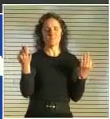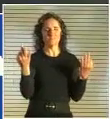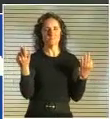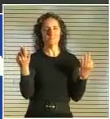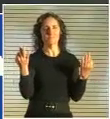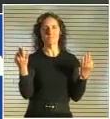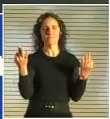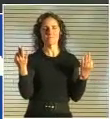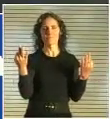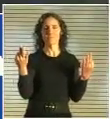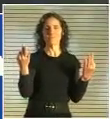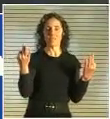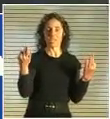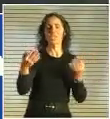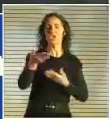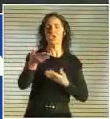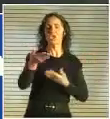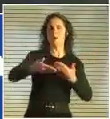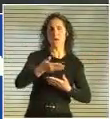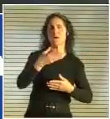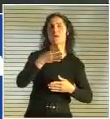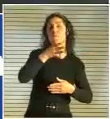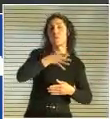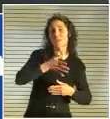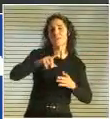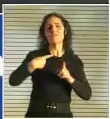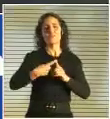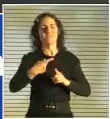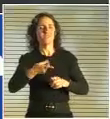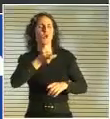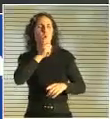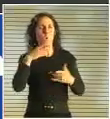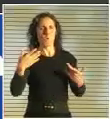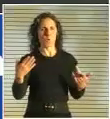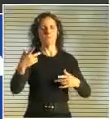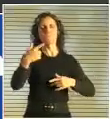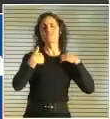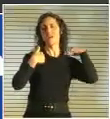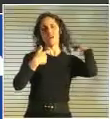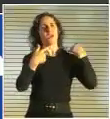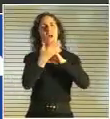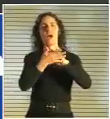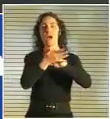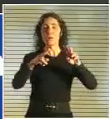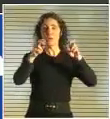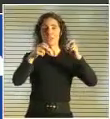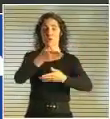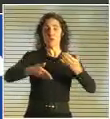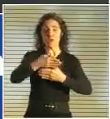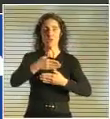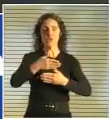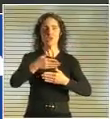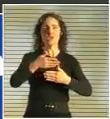will specifically mention pre-competitive collaboration. What is it? This is what SeaBOS is. It's an industry collaboration, as